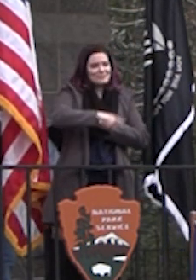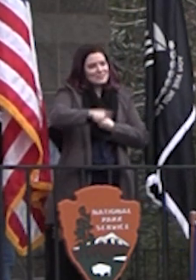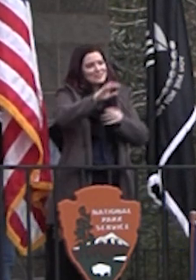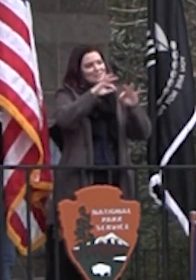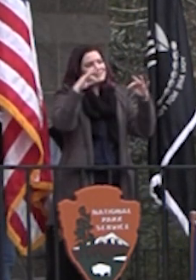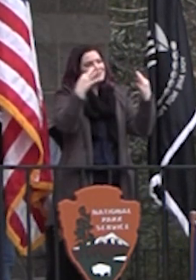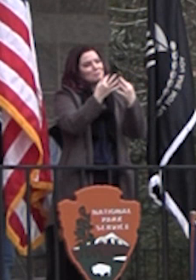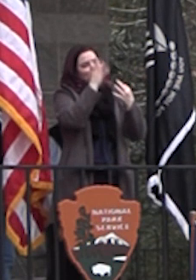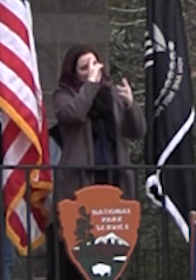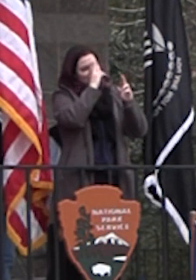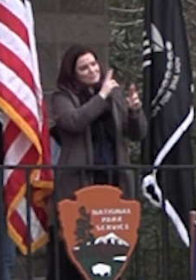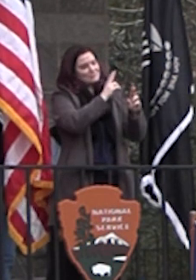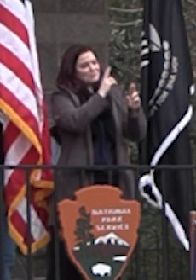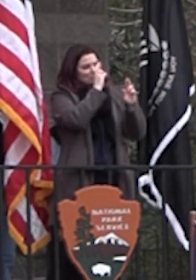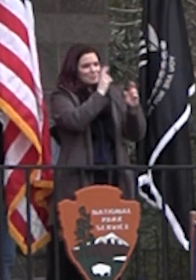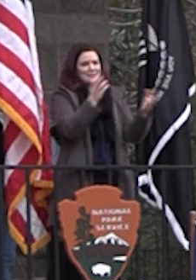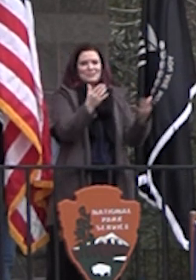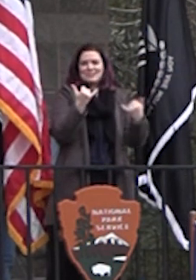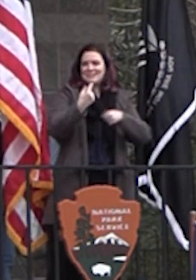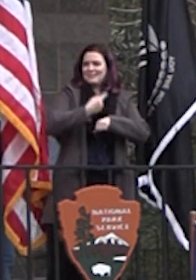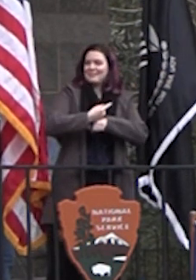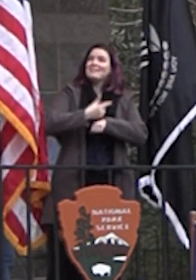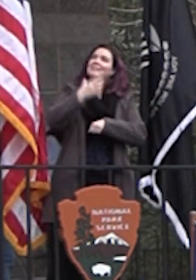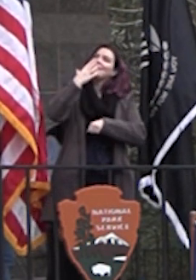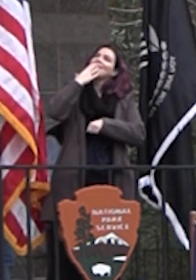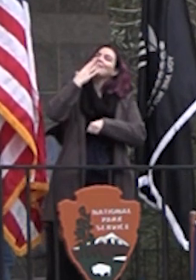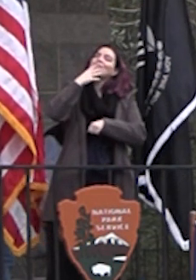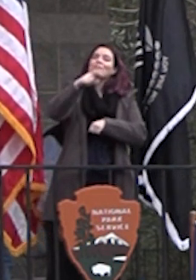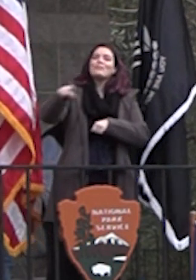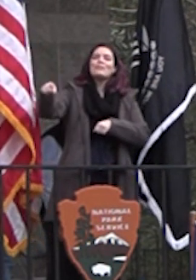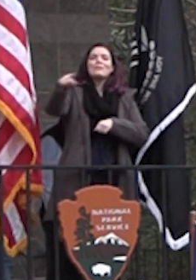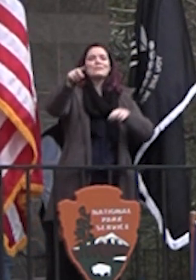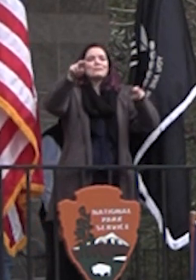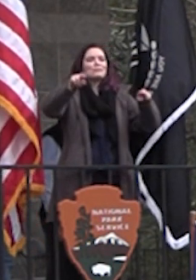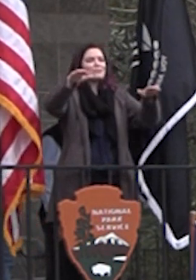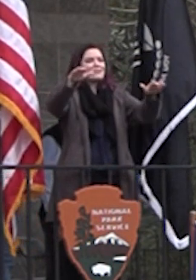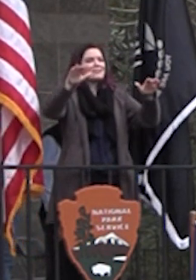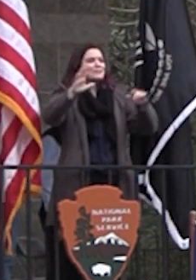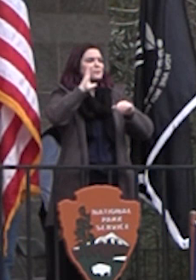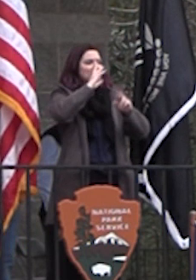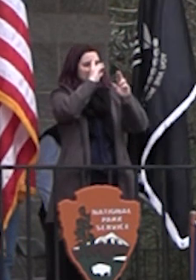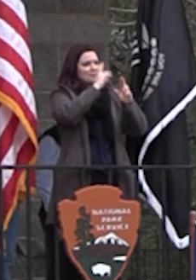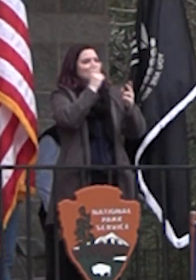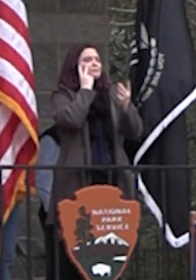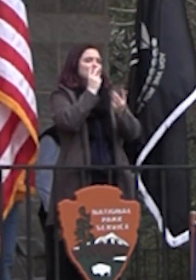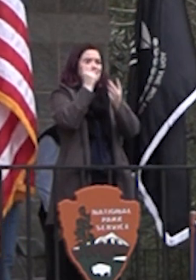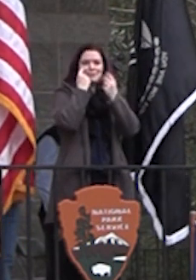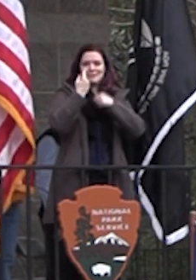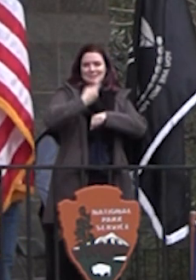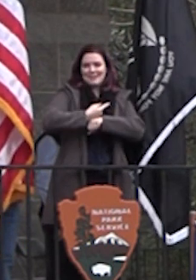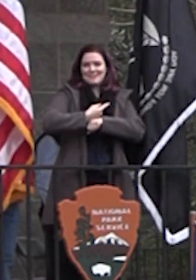will be honored here today. We thank you, dear Lord, for those graves that will be remembered today. And we thank you for those